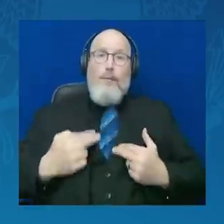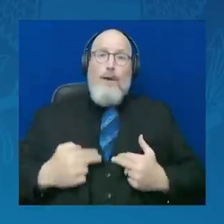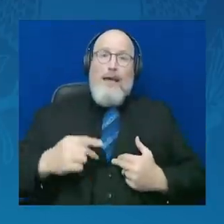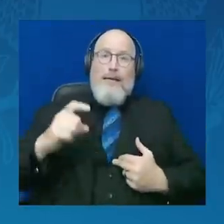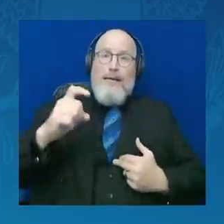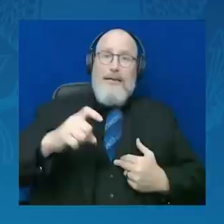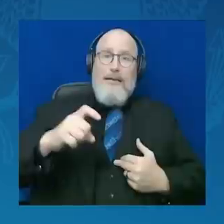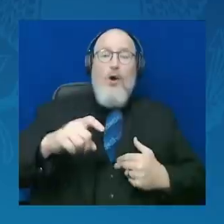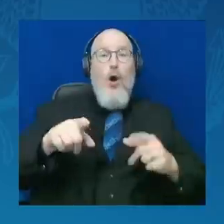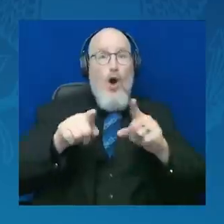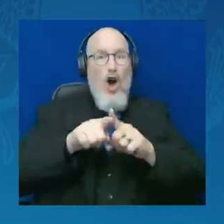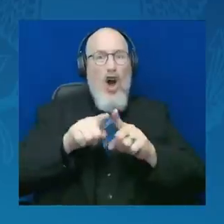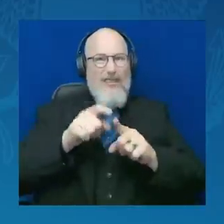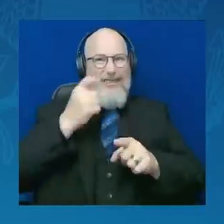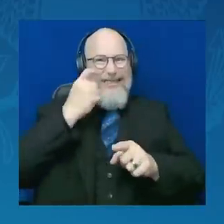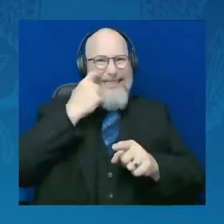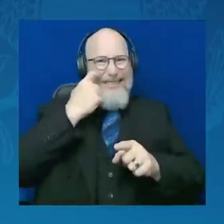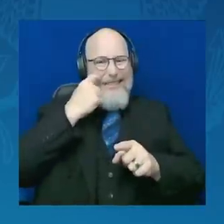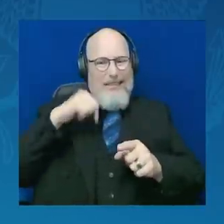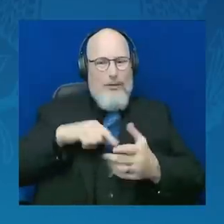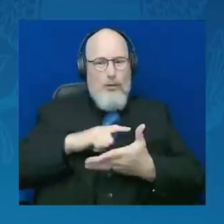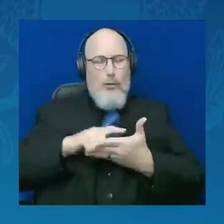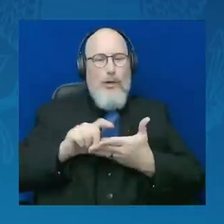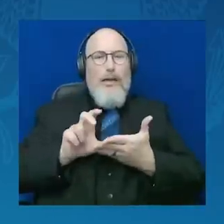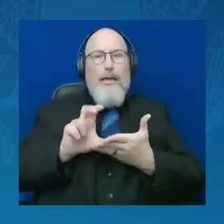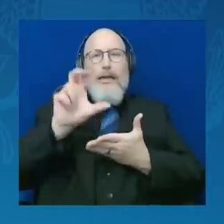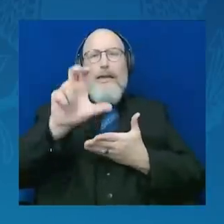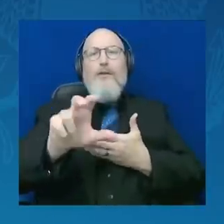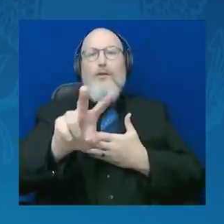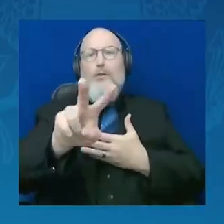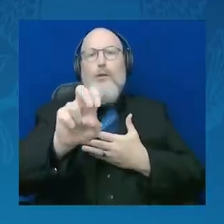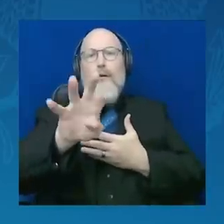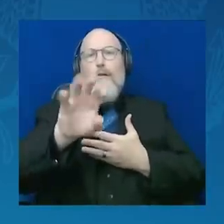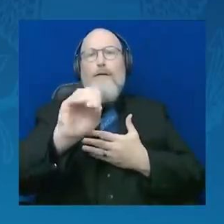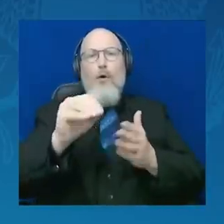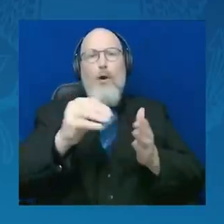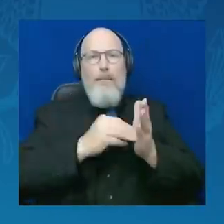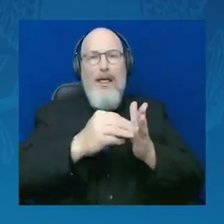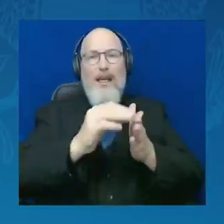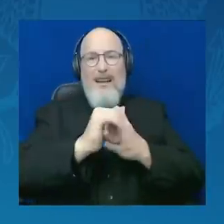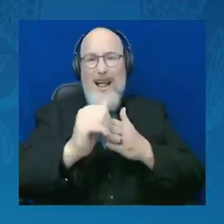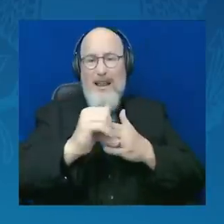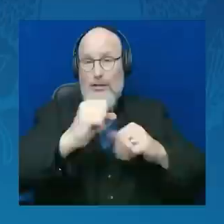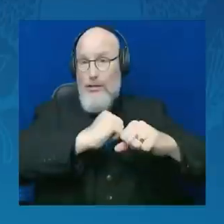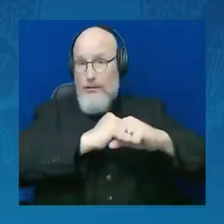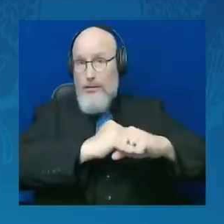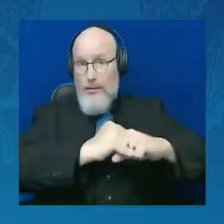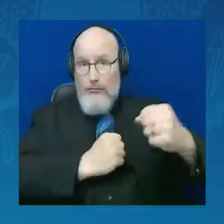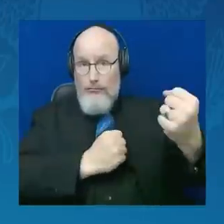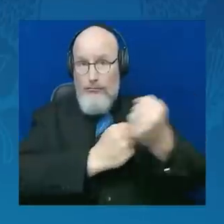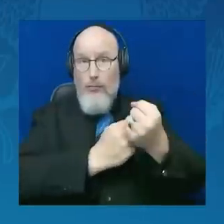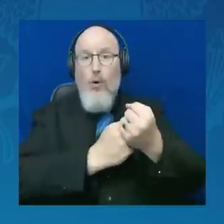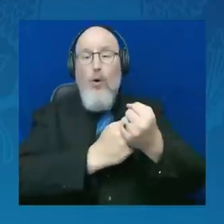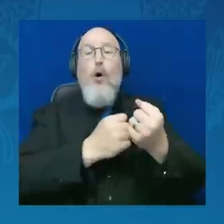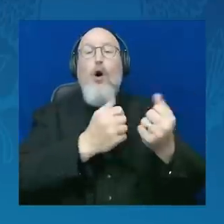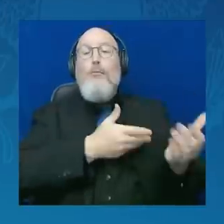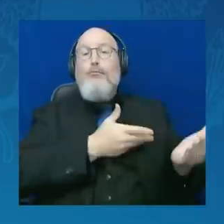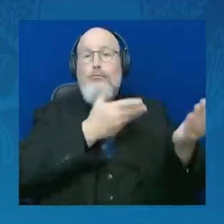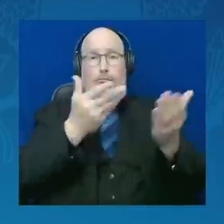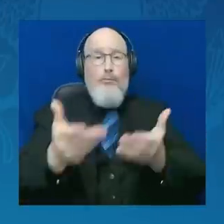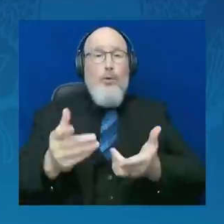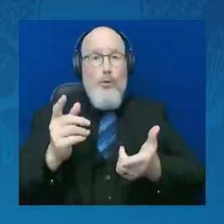given $240 million in security assistance delivered to Ukraine, and that's on top of